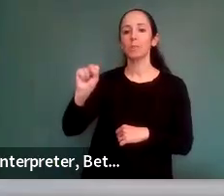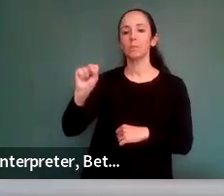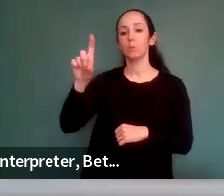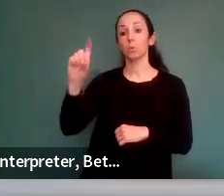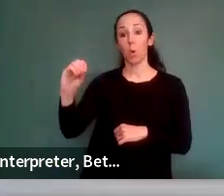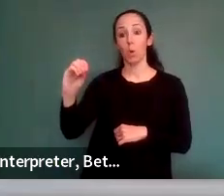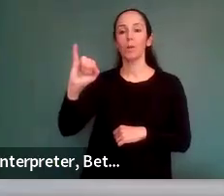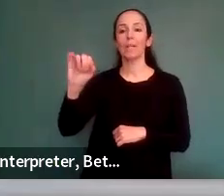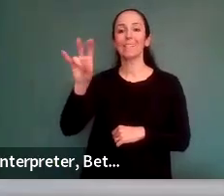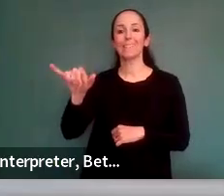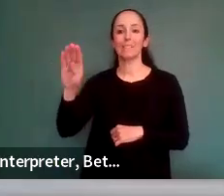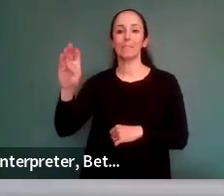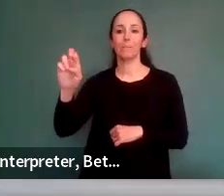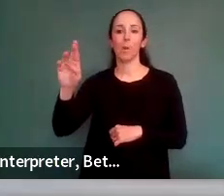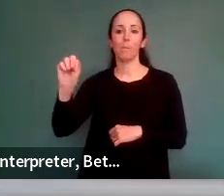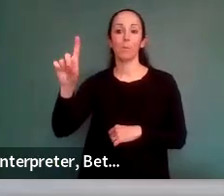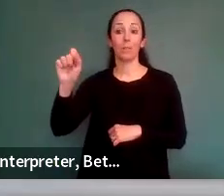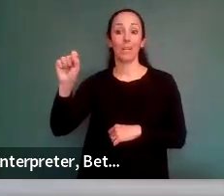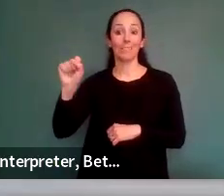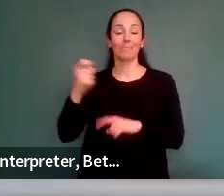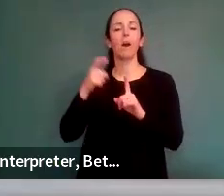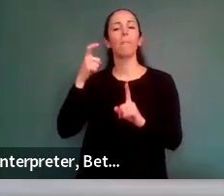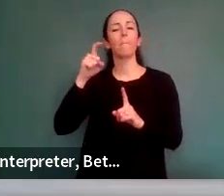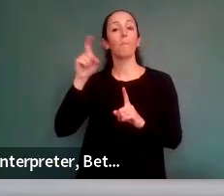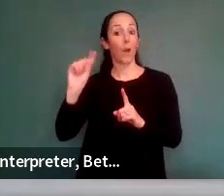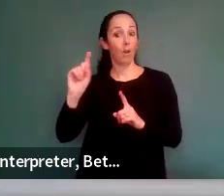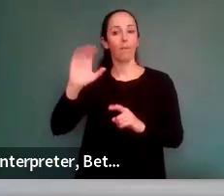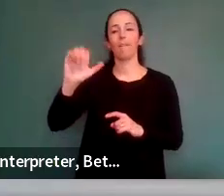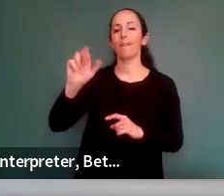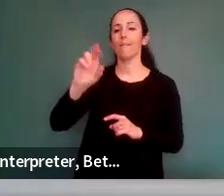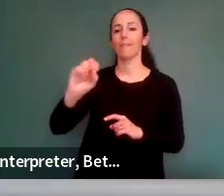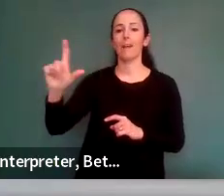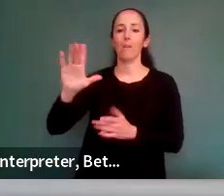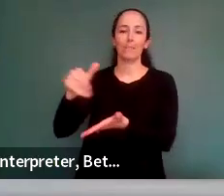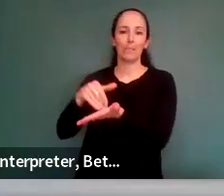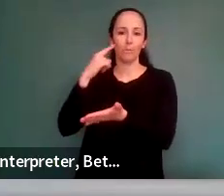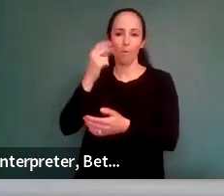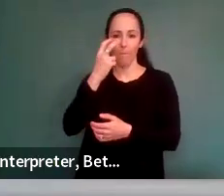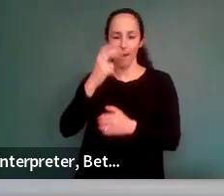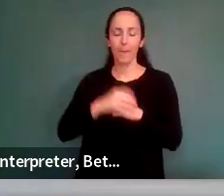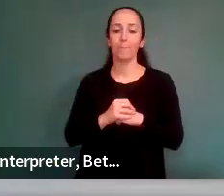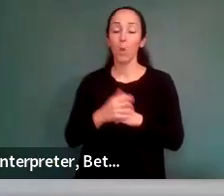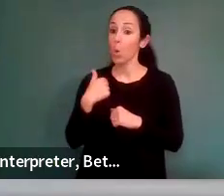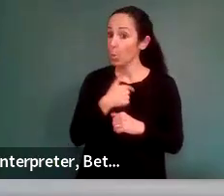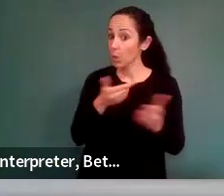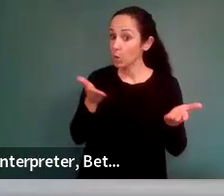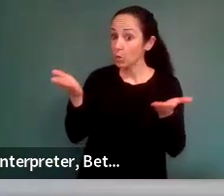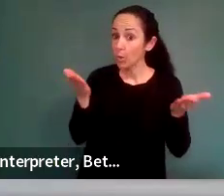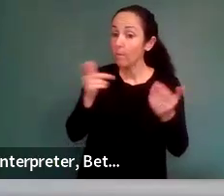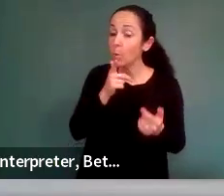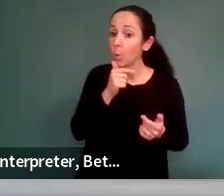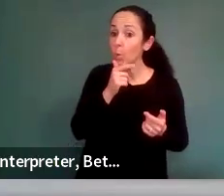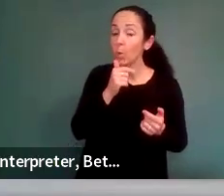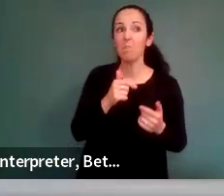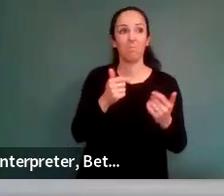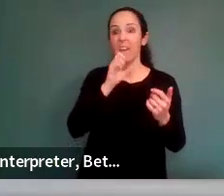from the Carroll Center for the Blind. We serve children, people of any age